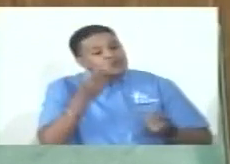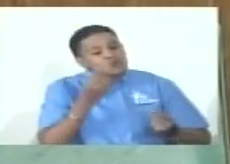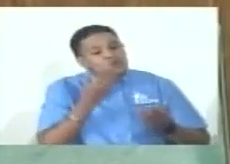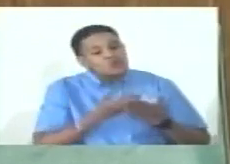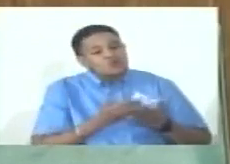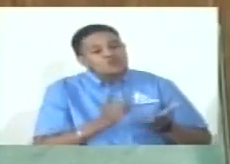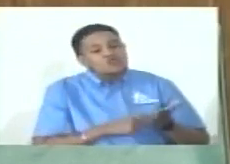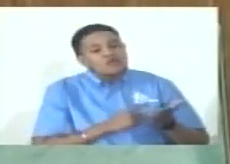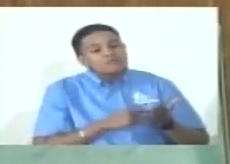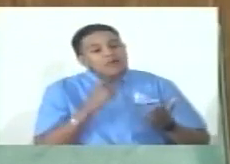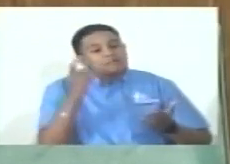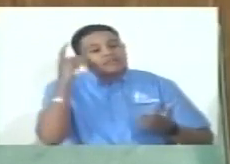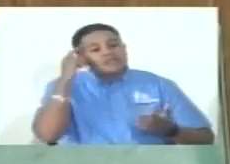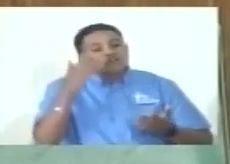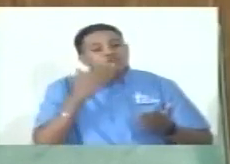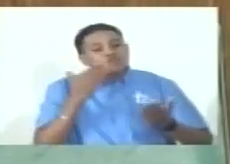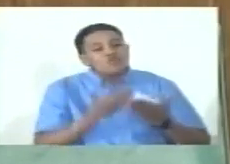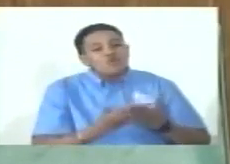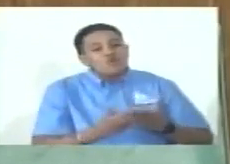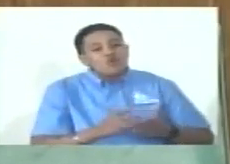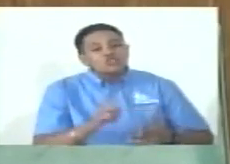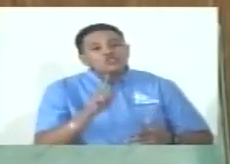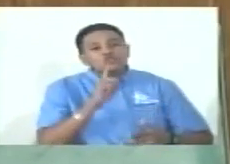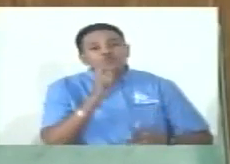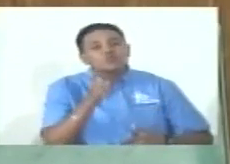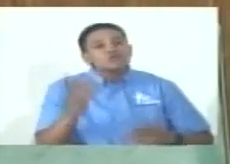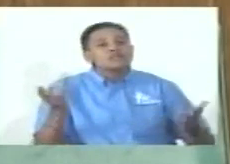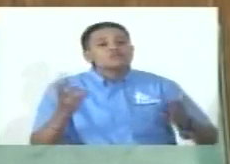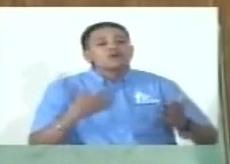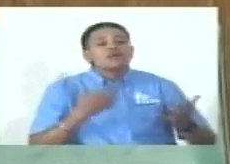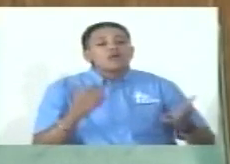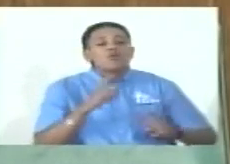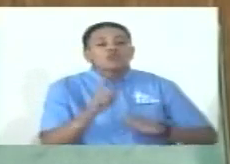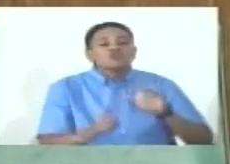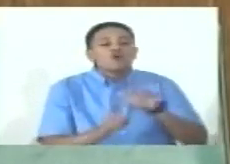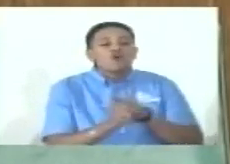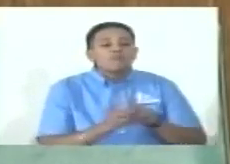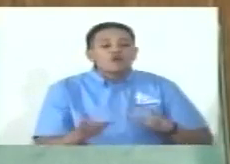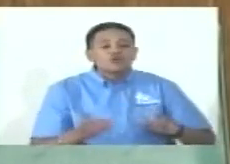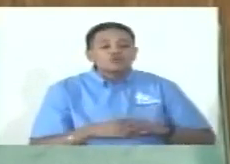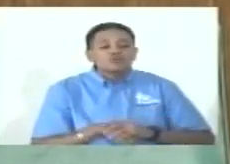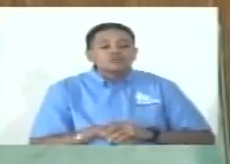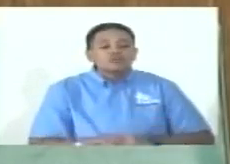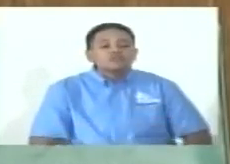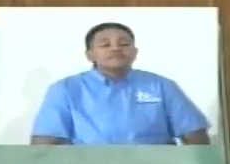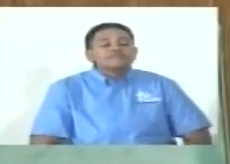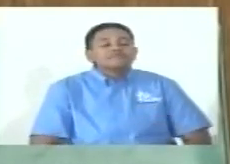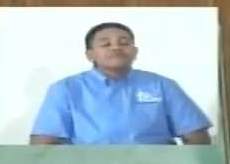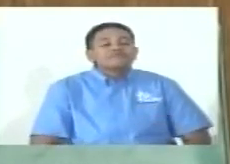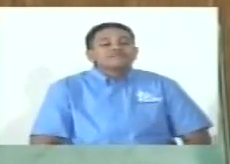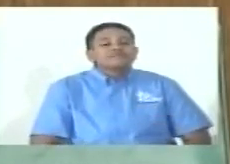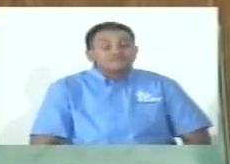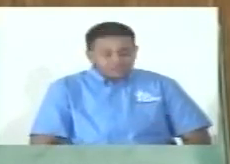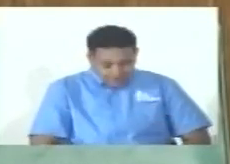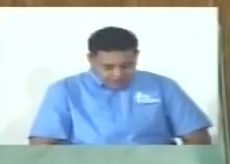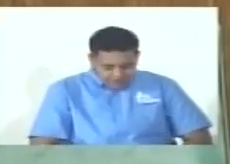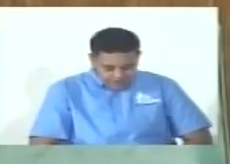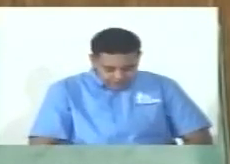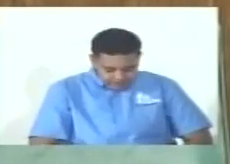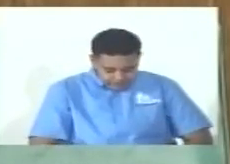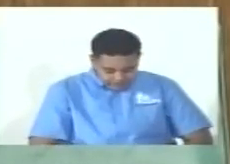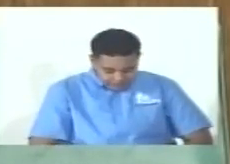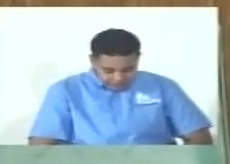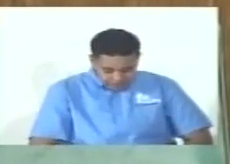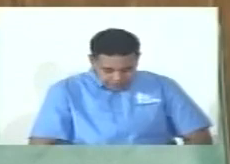good. Truth is what I want to come out. So, Mr. President,